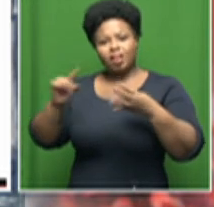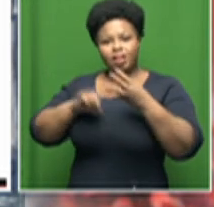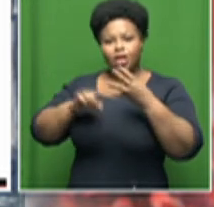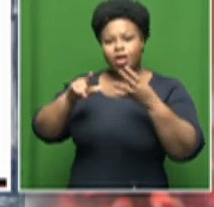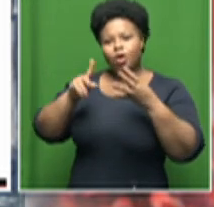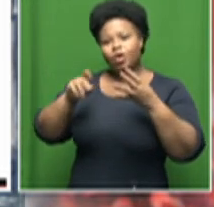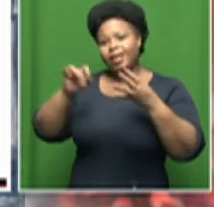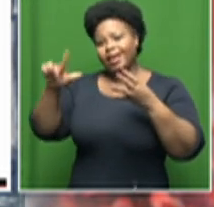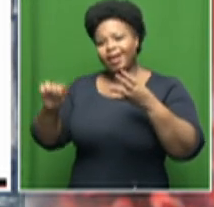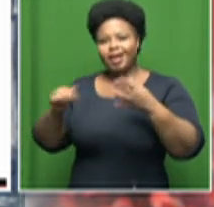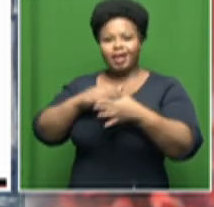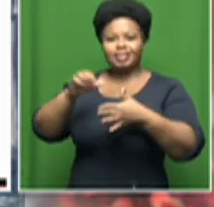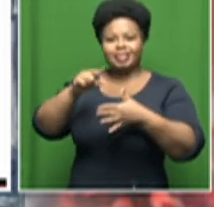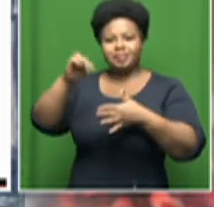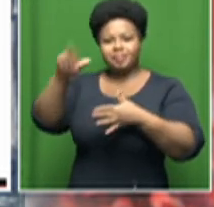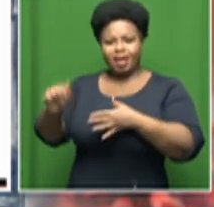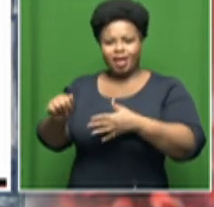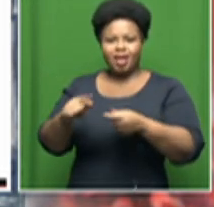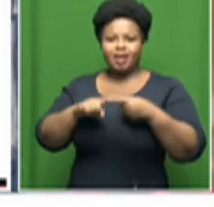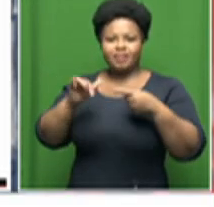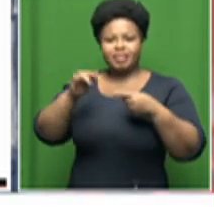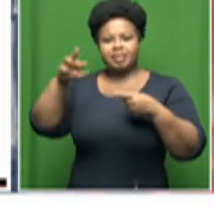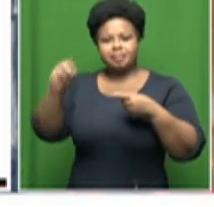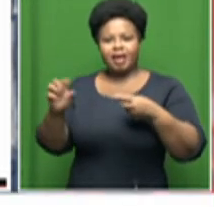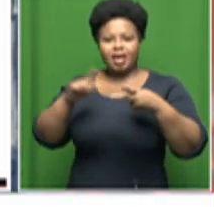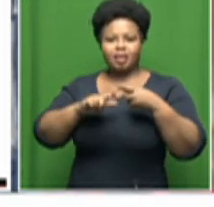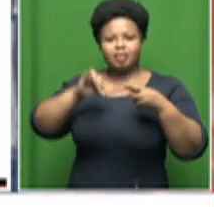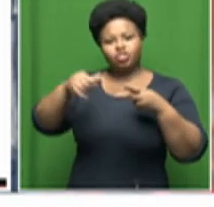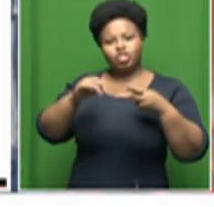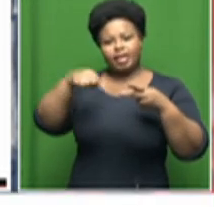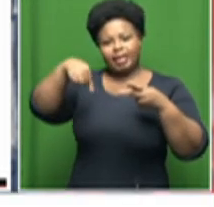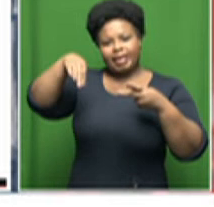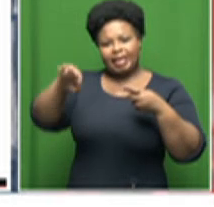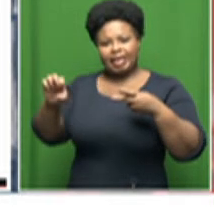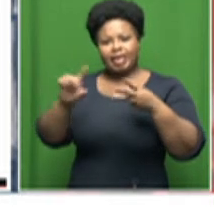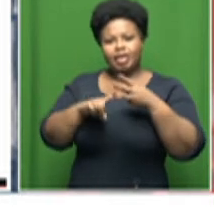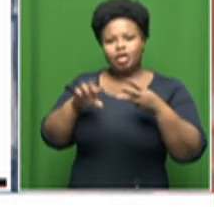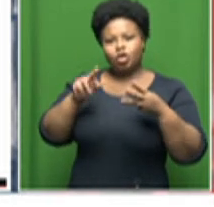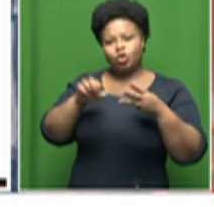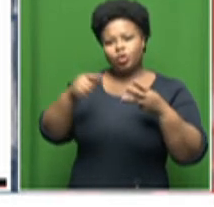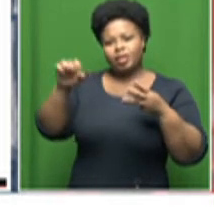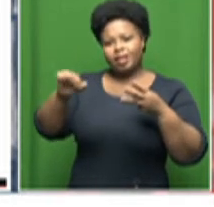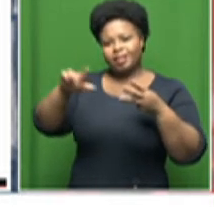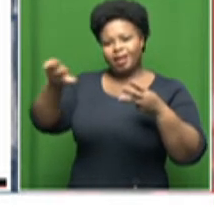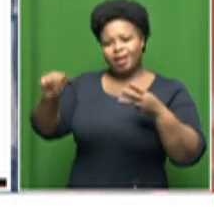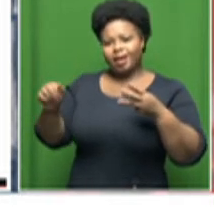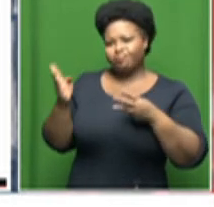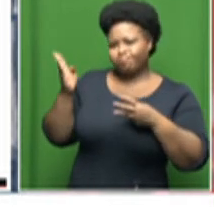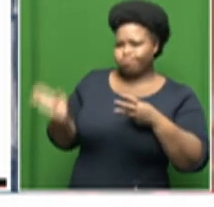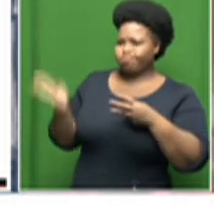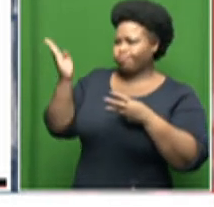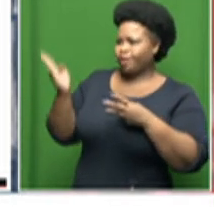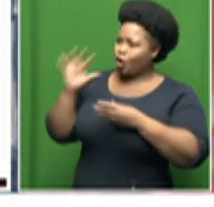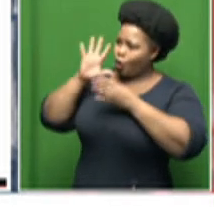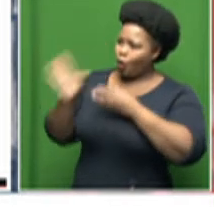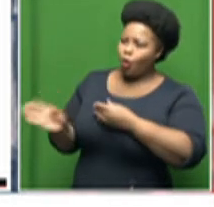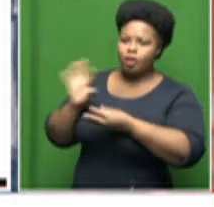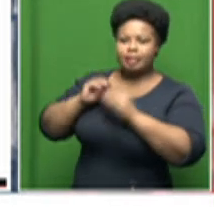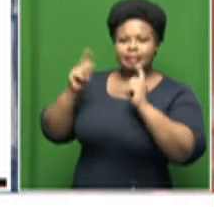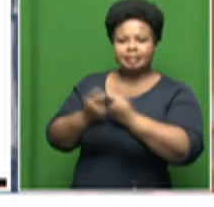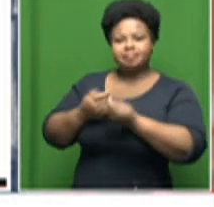Kaleka Milasani, Simba Takuba, Fatima Mayat, Jackie Odiambo, and Dr. Nonhlanhla Yendi. So thank you to all the team who